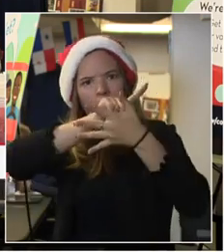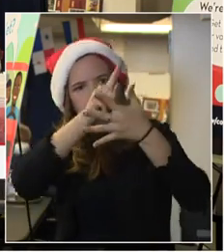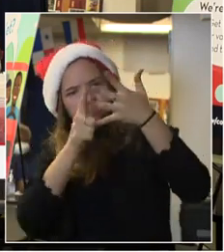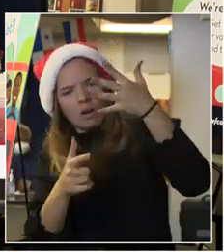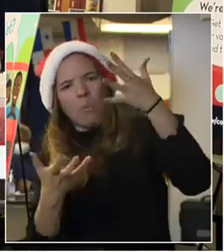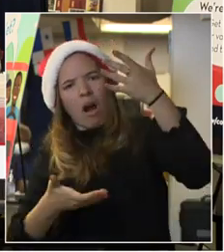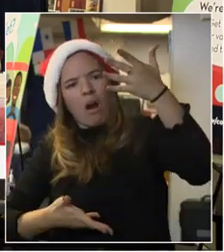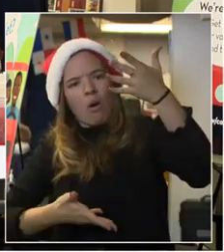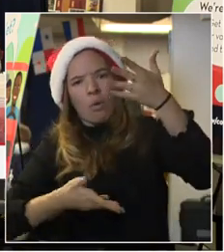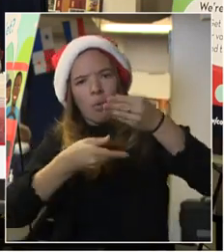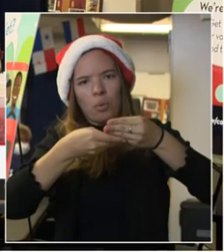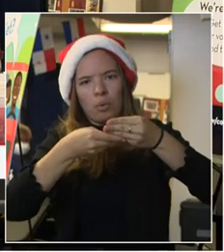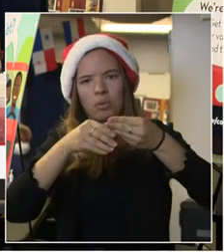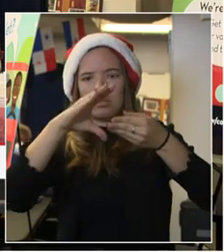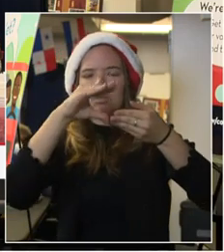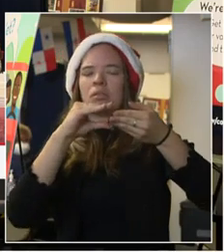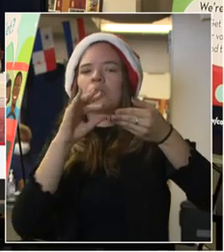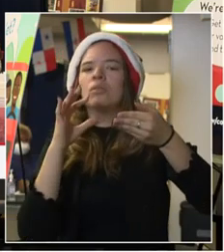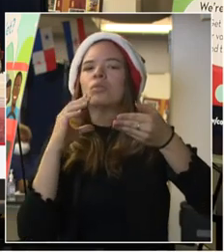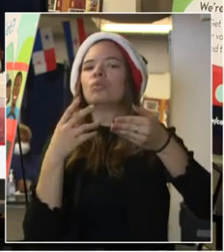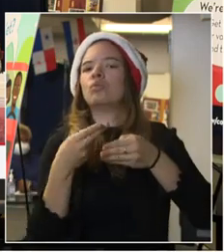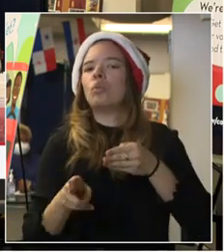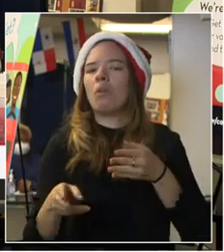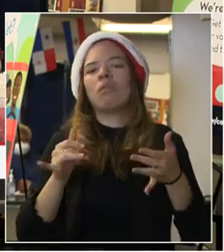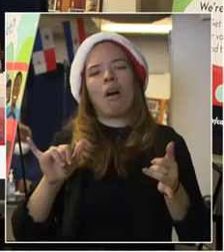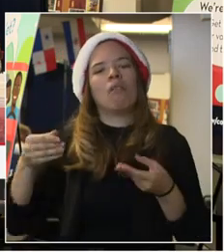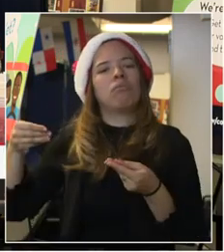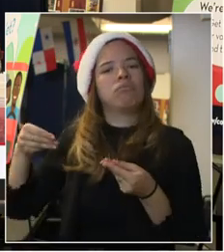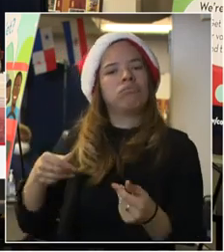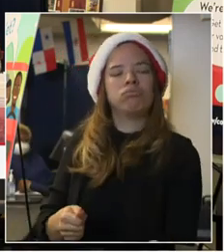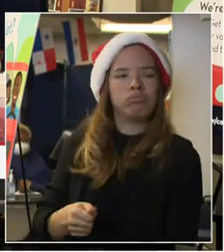residents help with this problem? Actually, the answer is very simple.